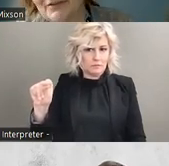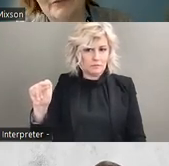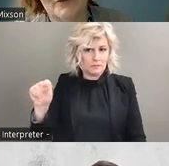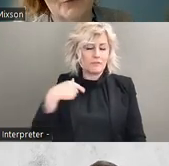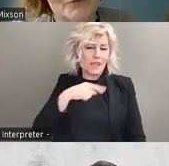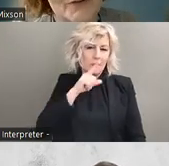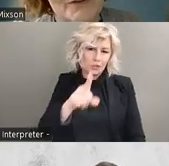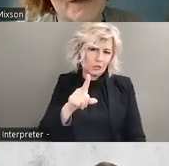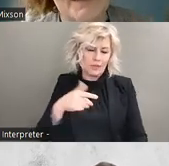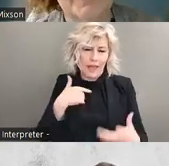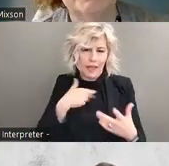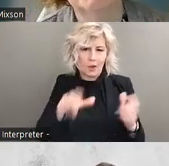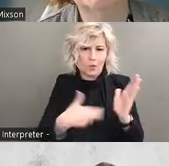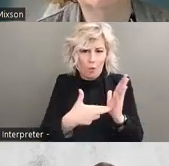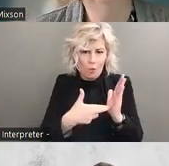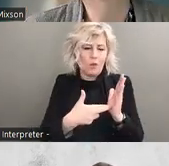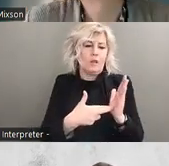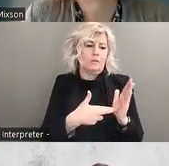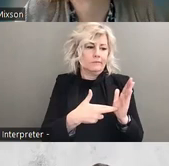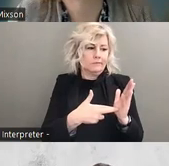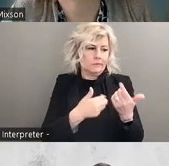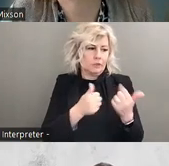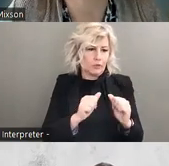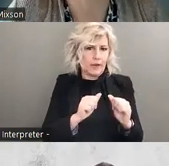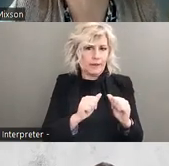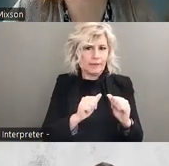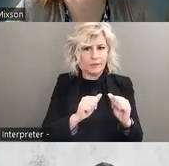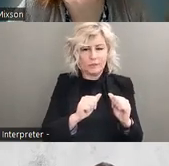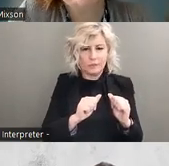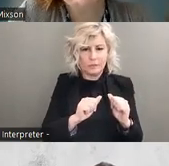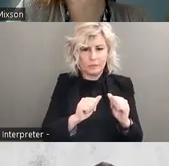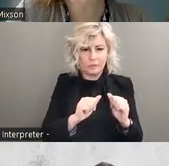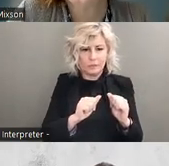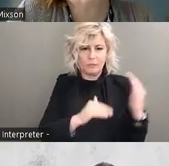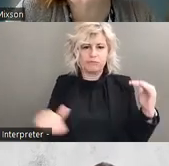played a significant role in getting us where we wanted to be.